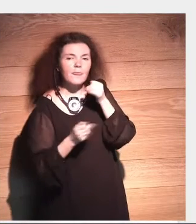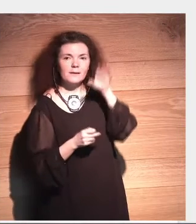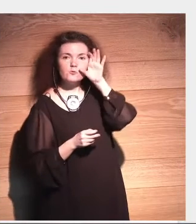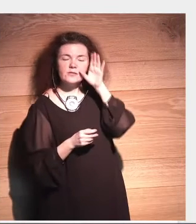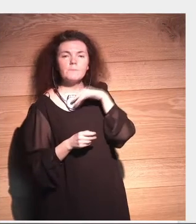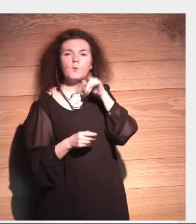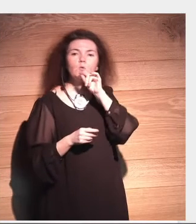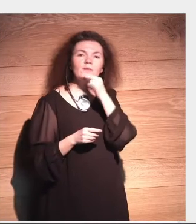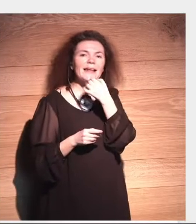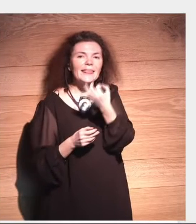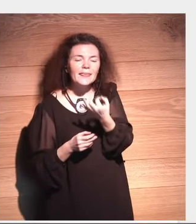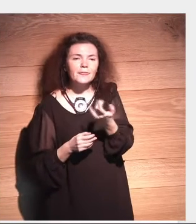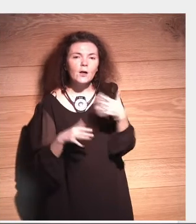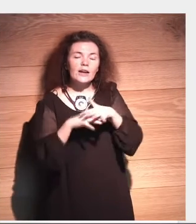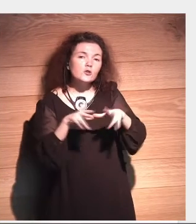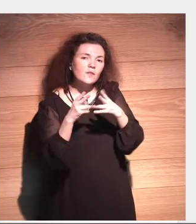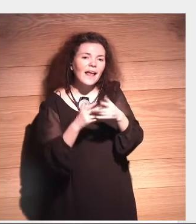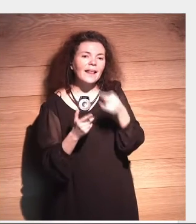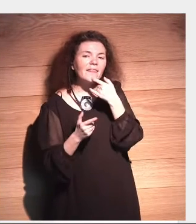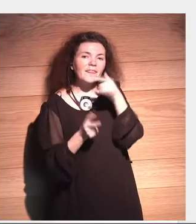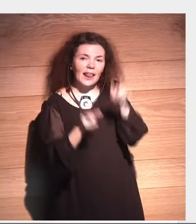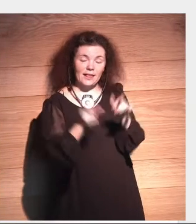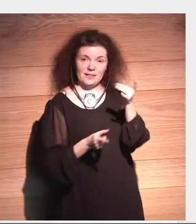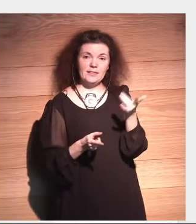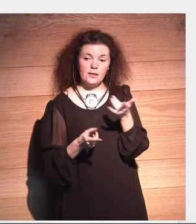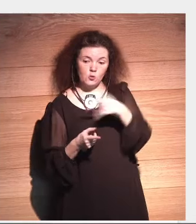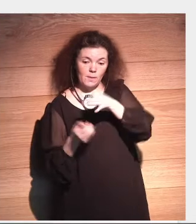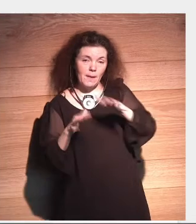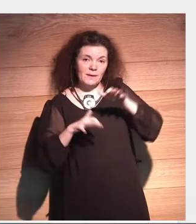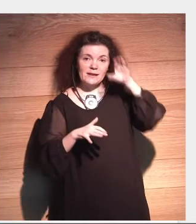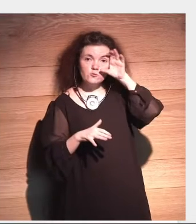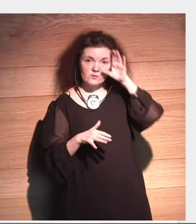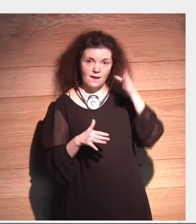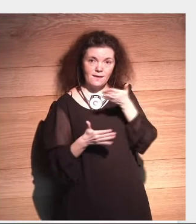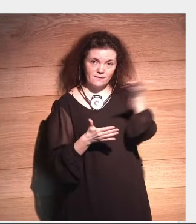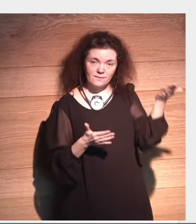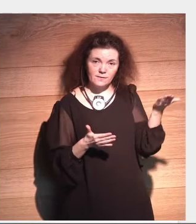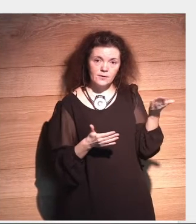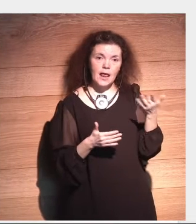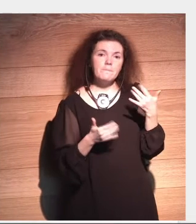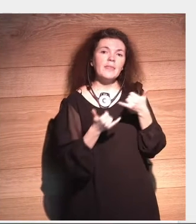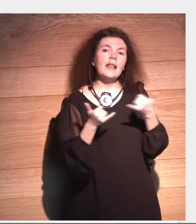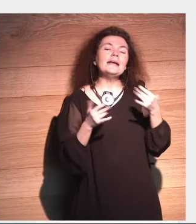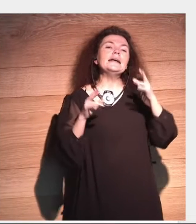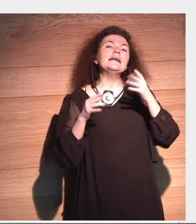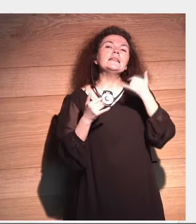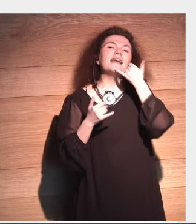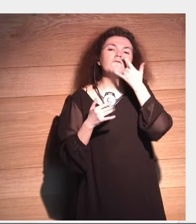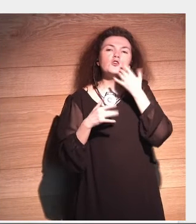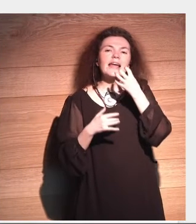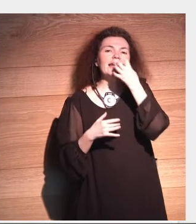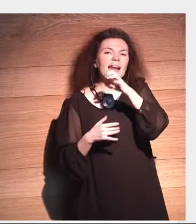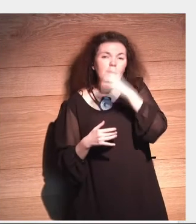media, through the complaint hotlines and phone numbers where they're calling to say, there's noise in my